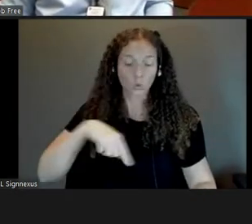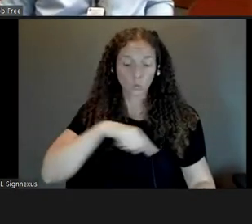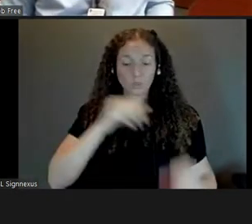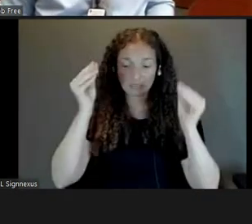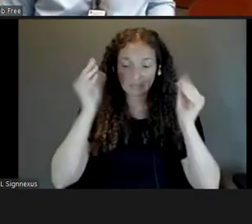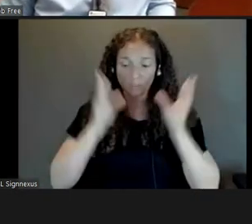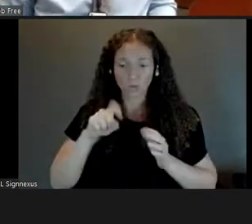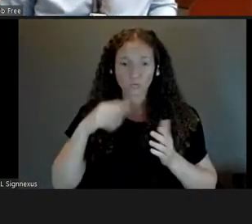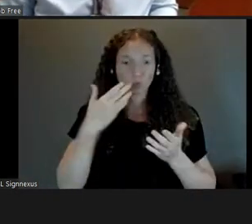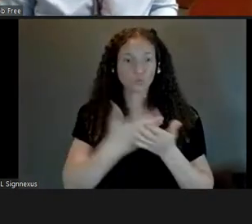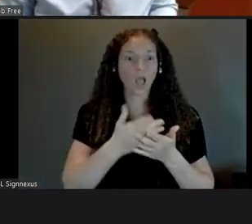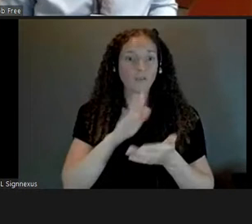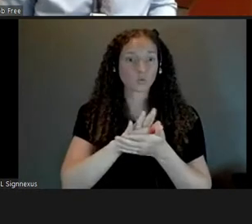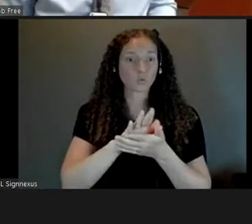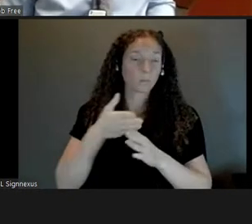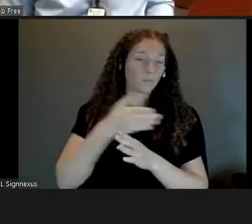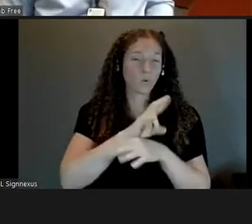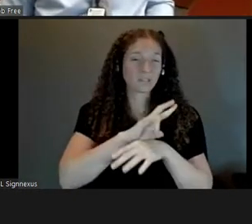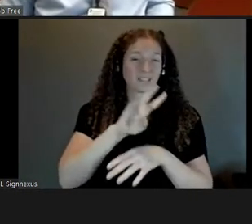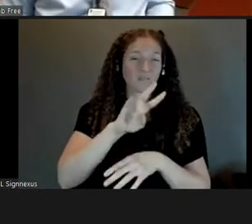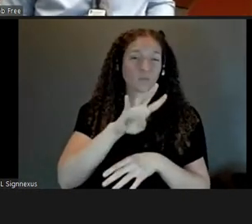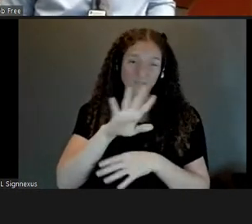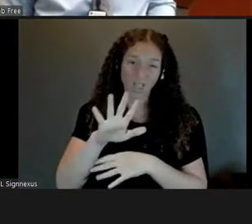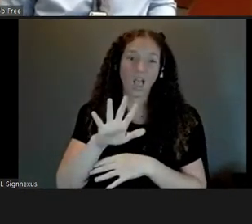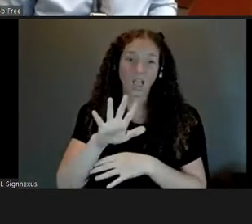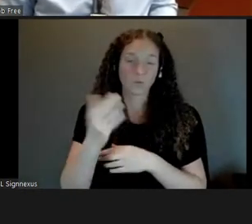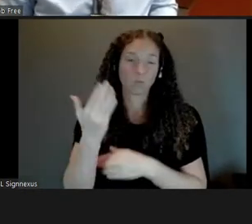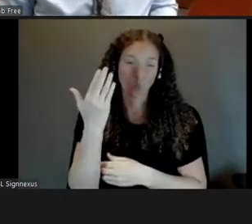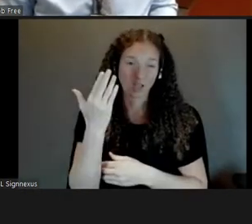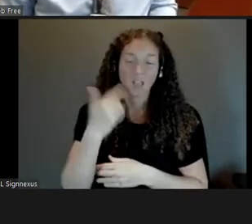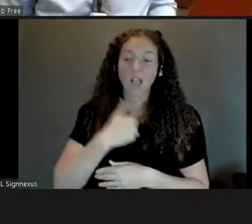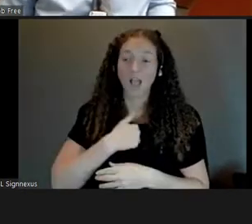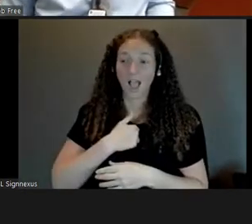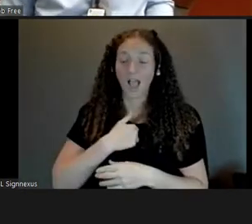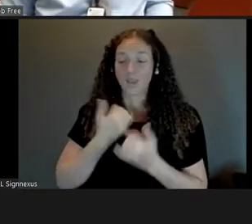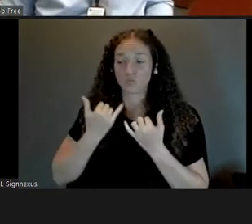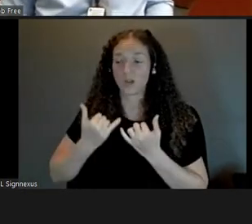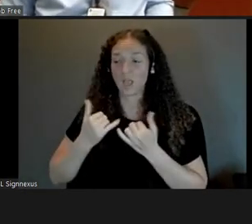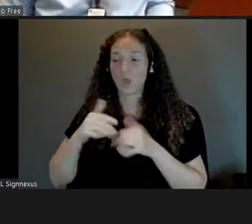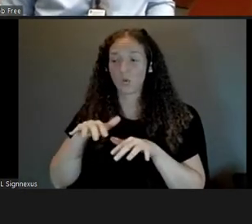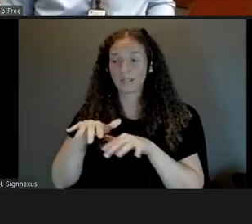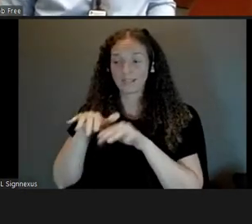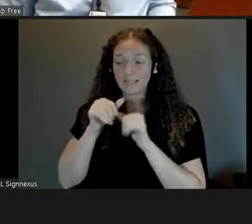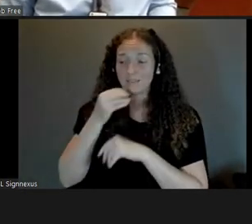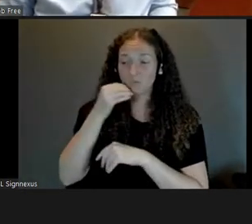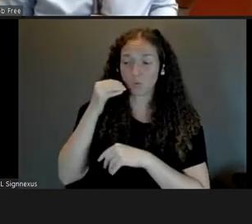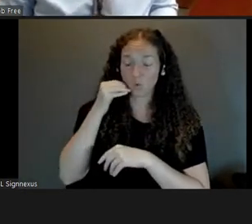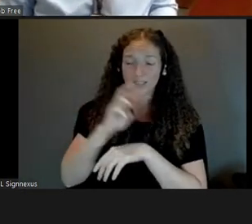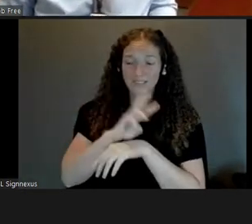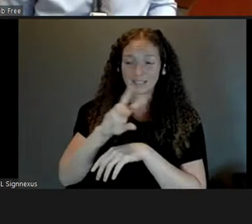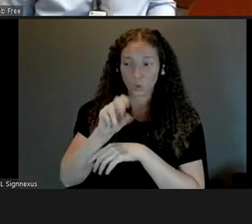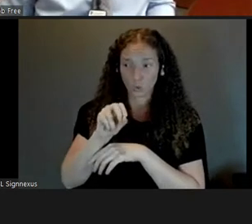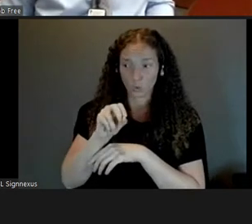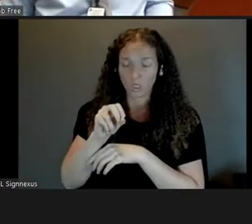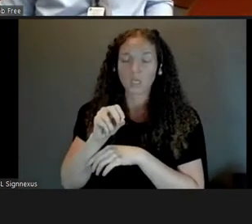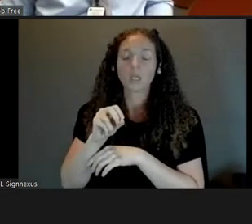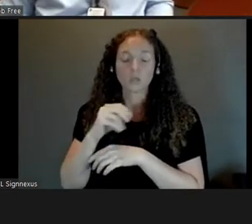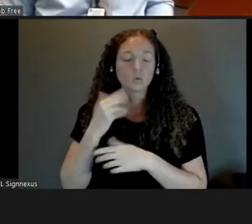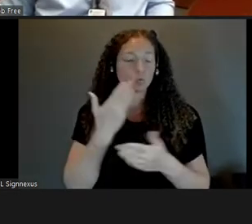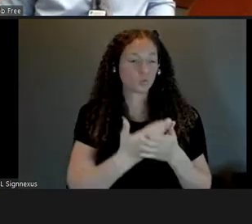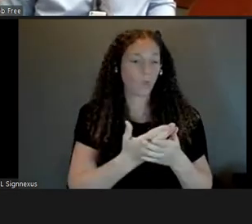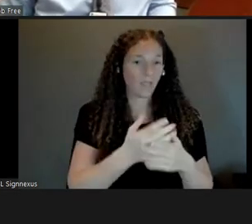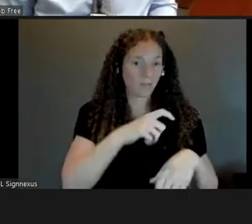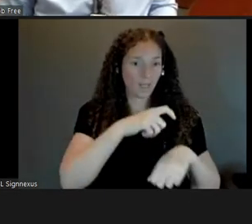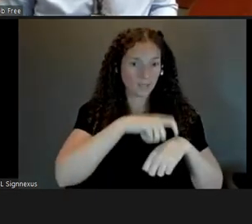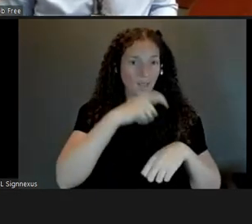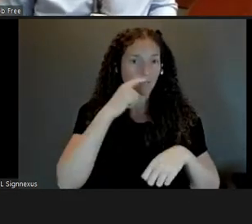morning. I currently leave my house at 6:30 to be on time for school for my kindergarten students.